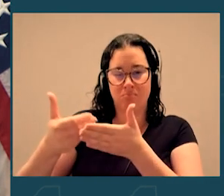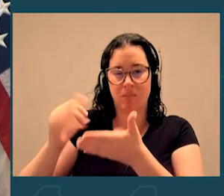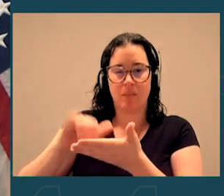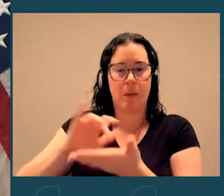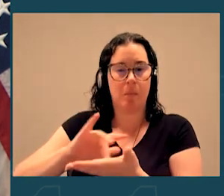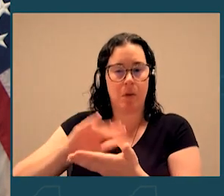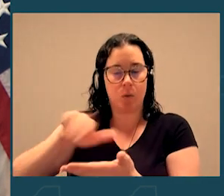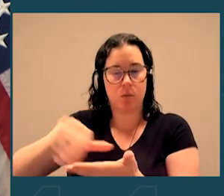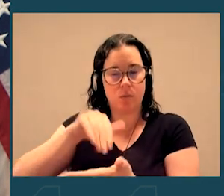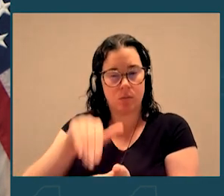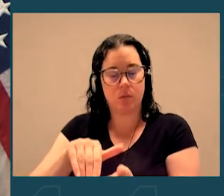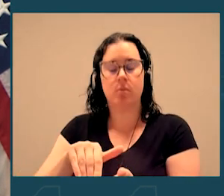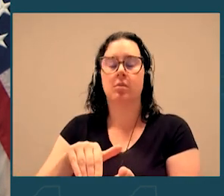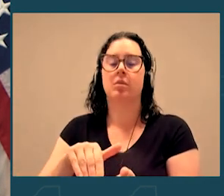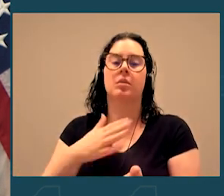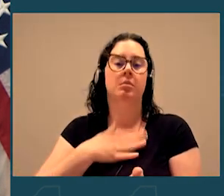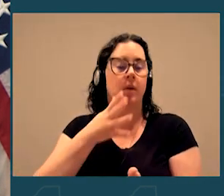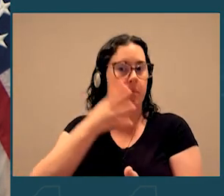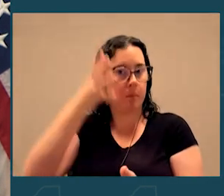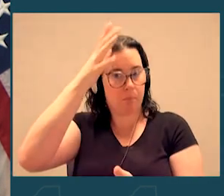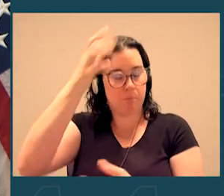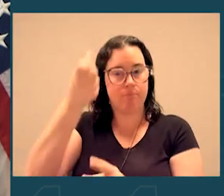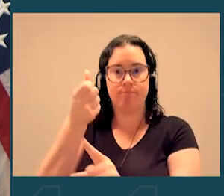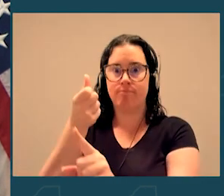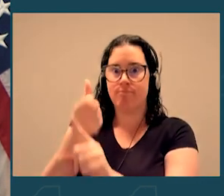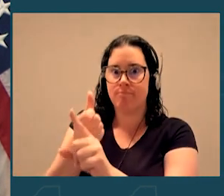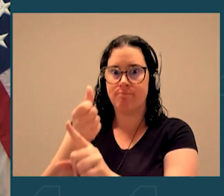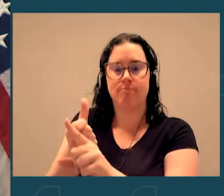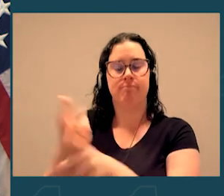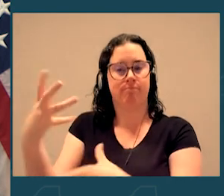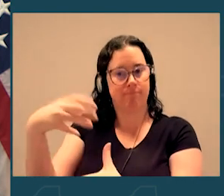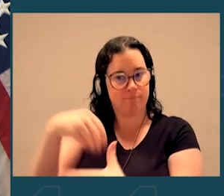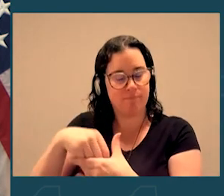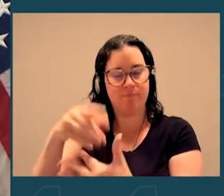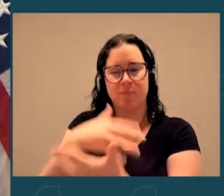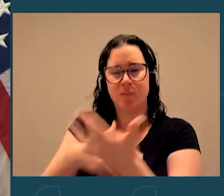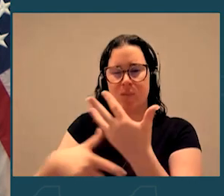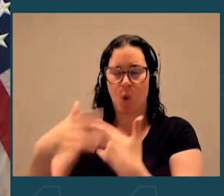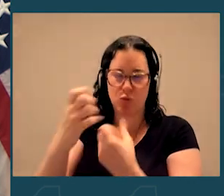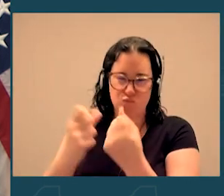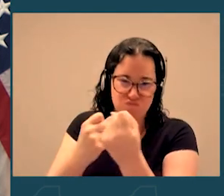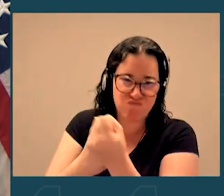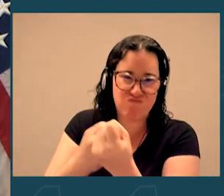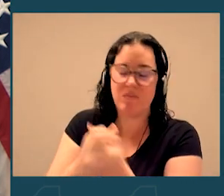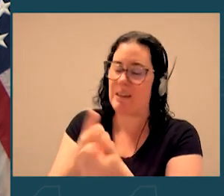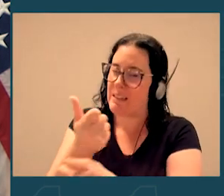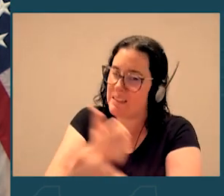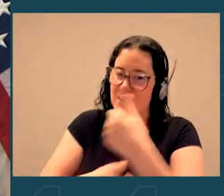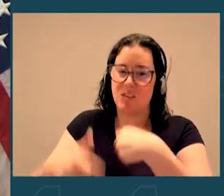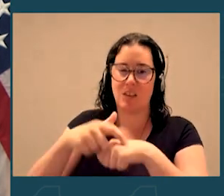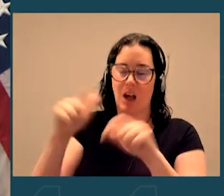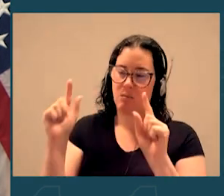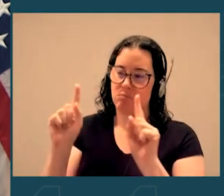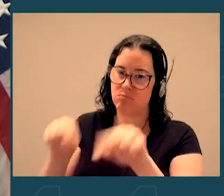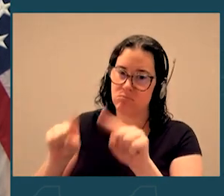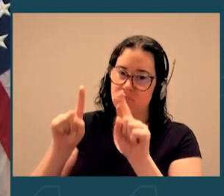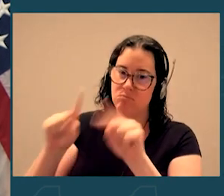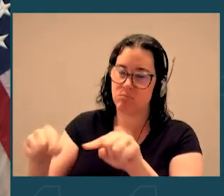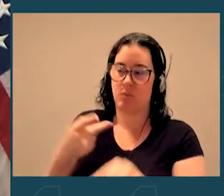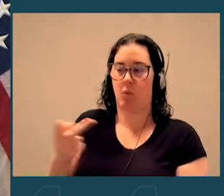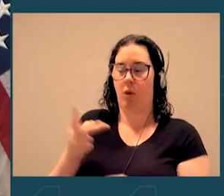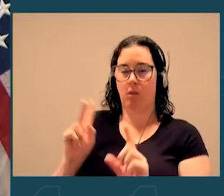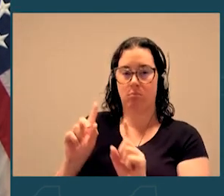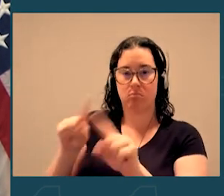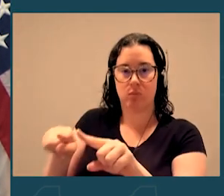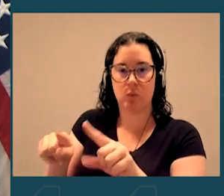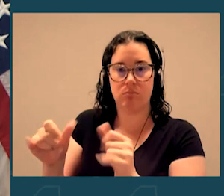social activists. Every cause they were involved in, they brought all of us. And my parents started being involved in a program to help young